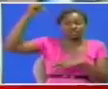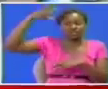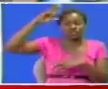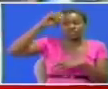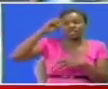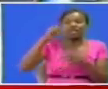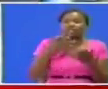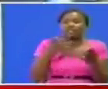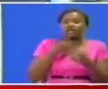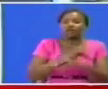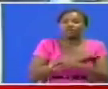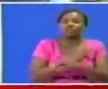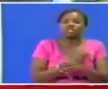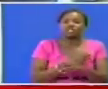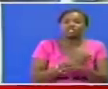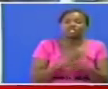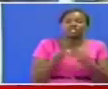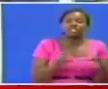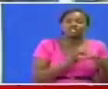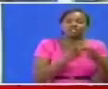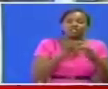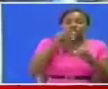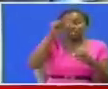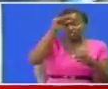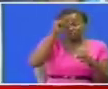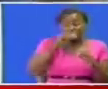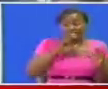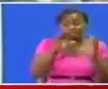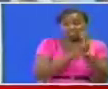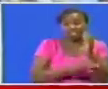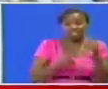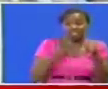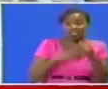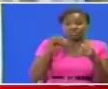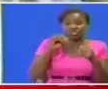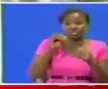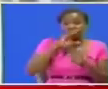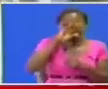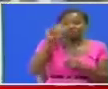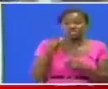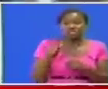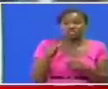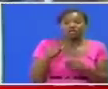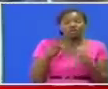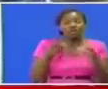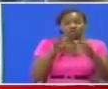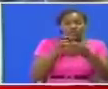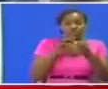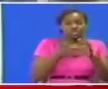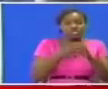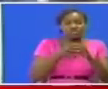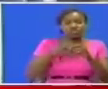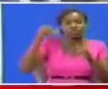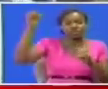Kenya Rural Electrification Authority, the Grand Coalition government left this country at 70% in terms of connectivity to our